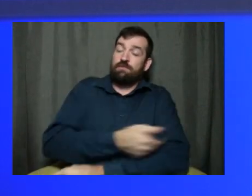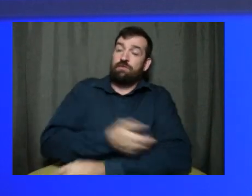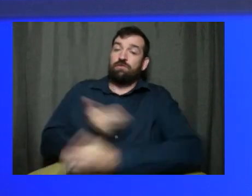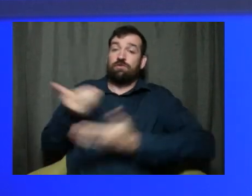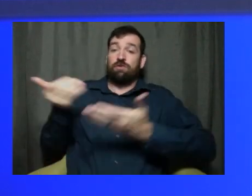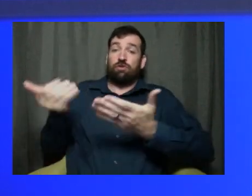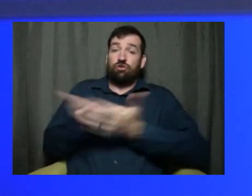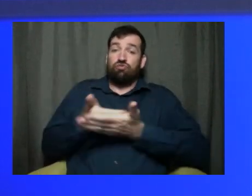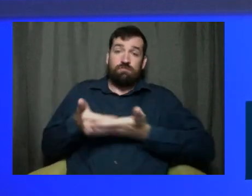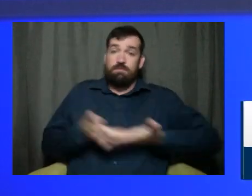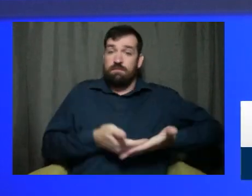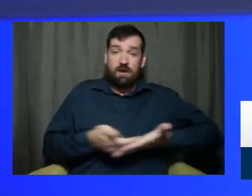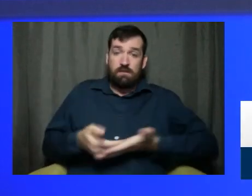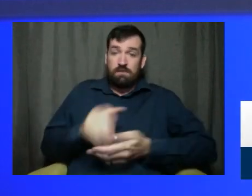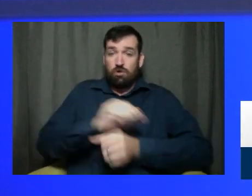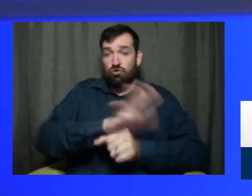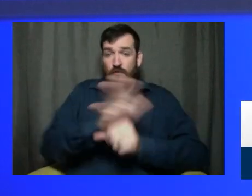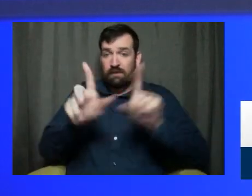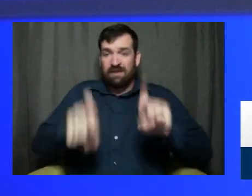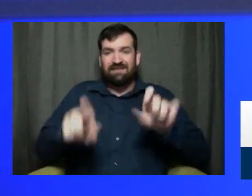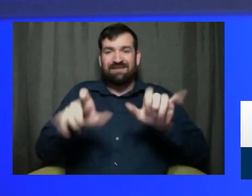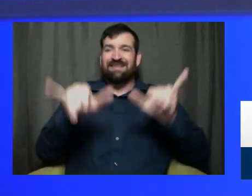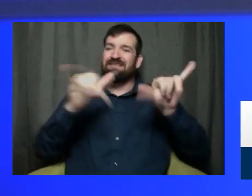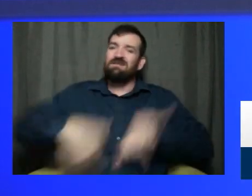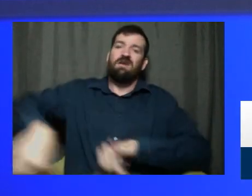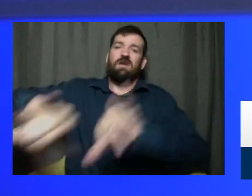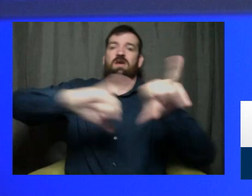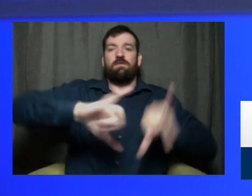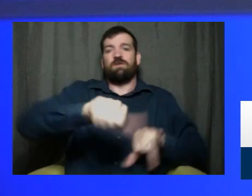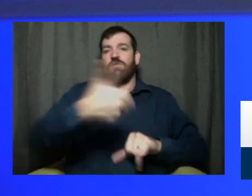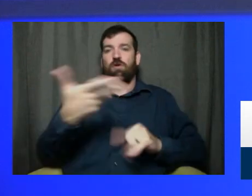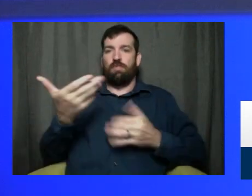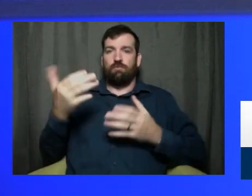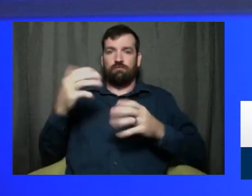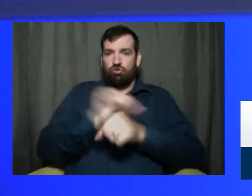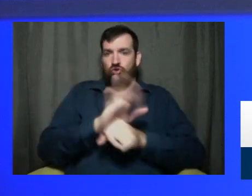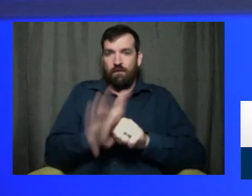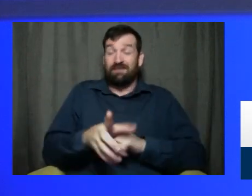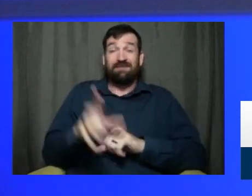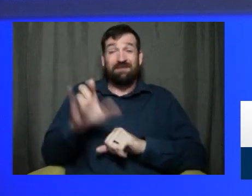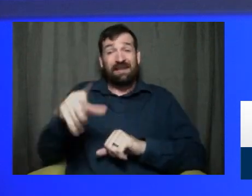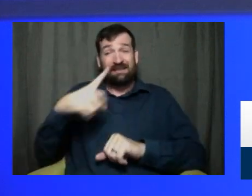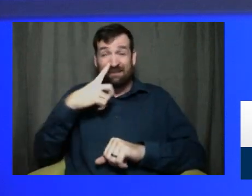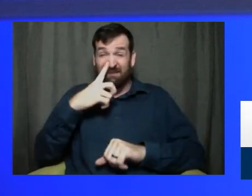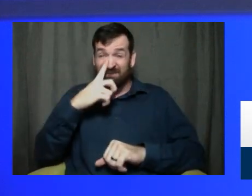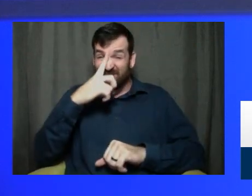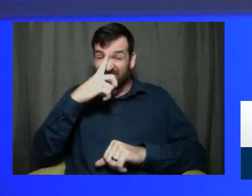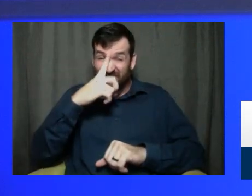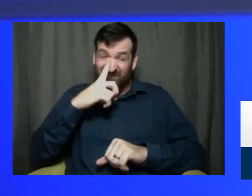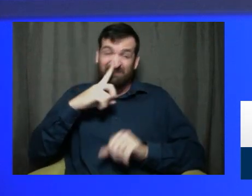very similar to everyone else who gets COVID tested, which is the swab up quite far up the nose.